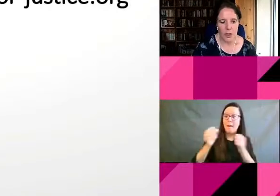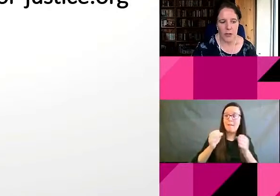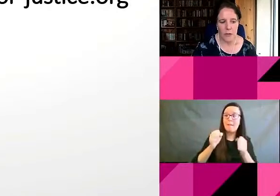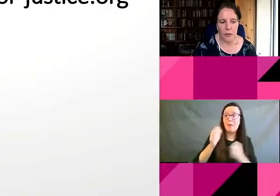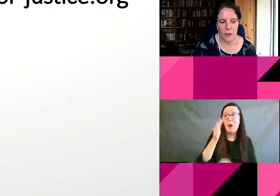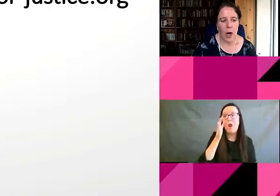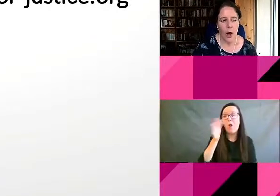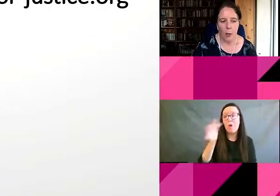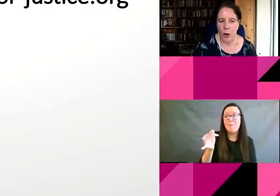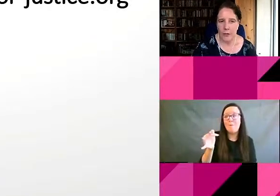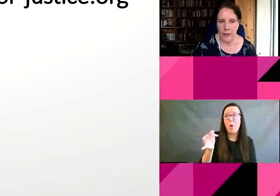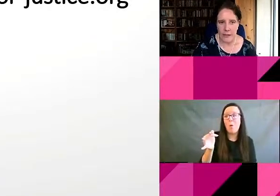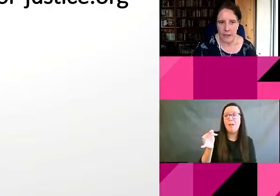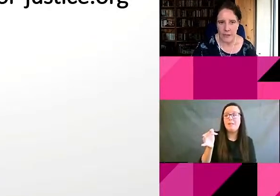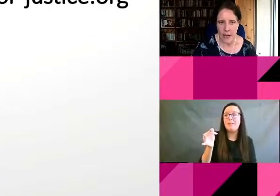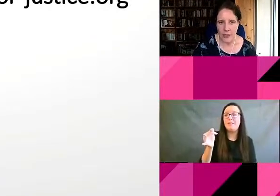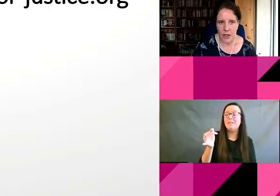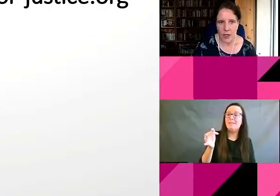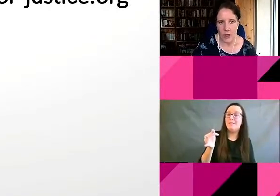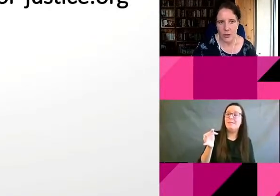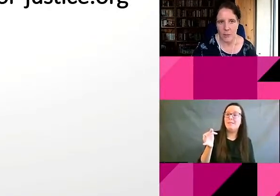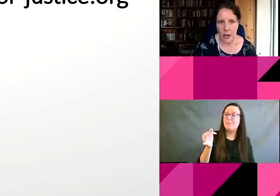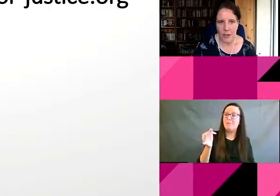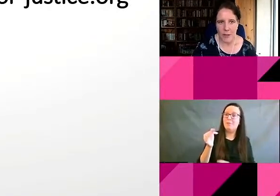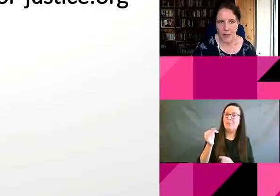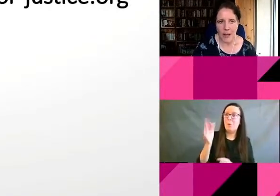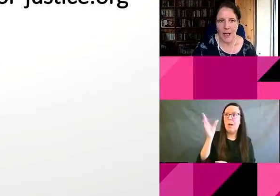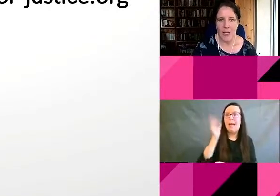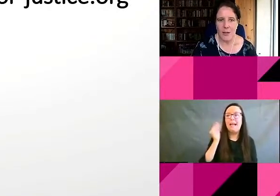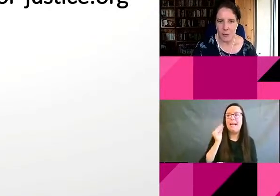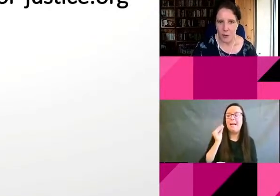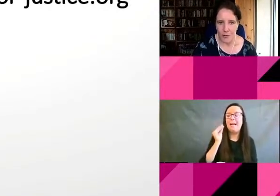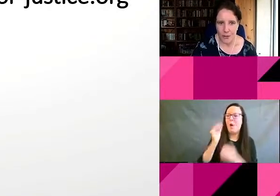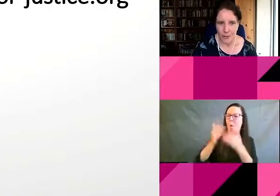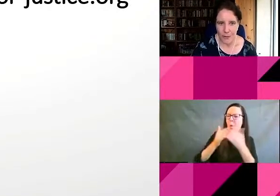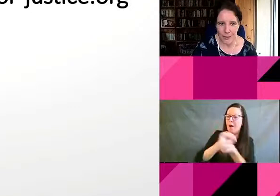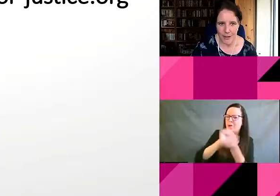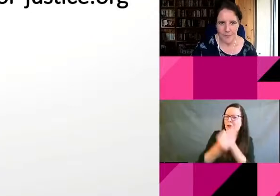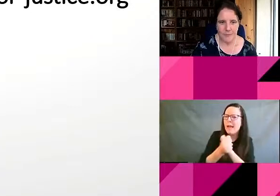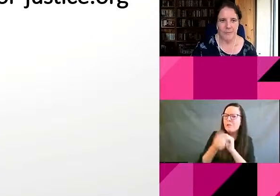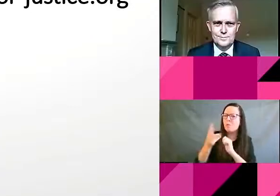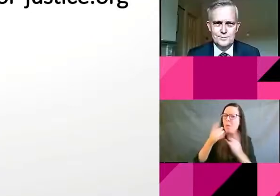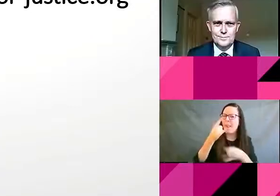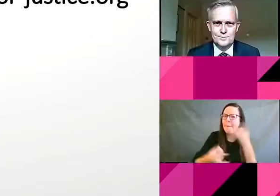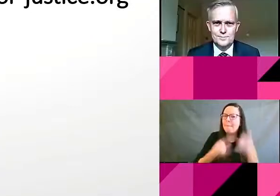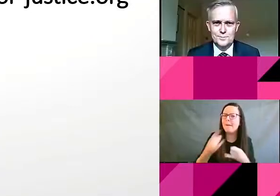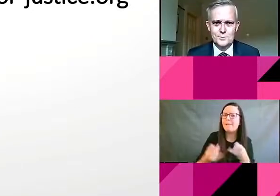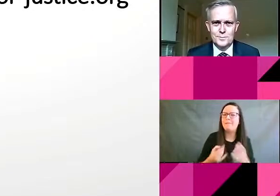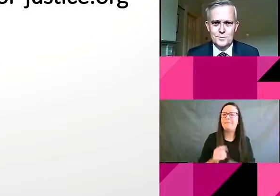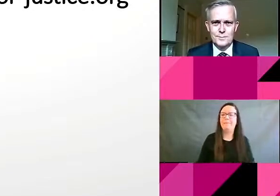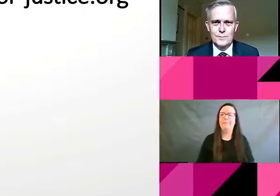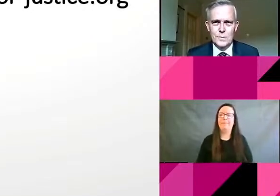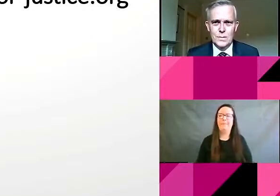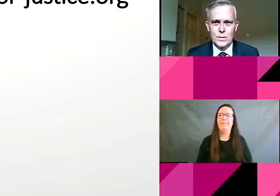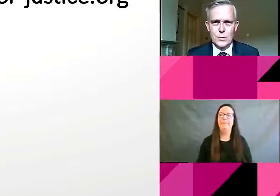the Commission's views on what these exact changes might be. So over to you, Raymond.